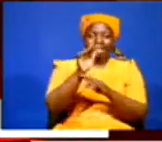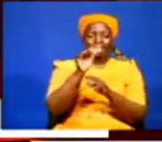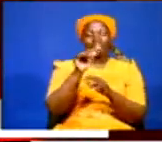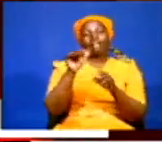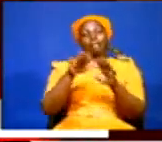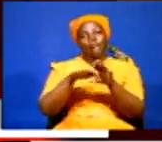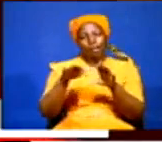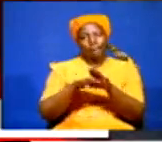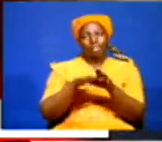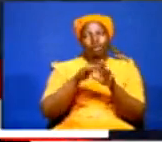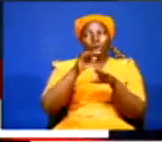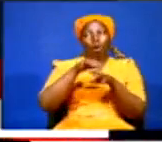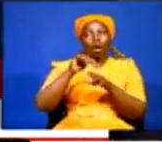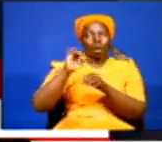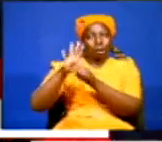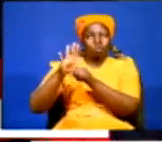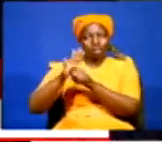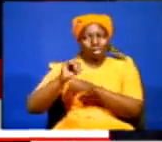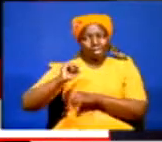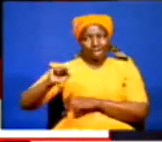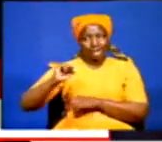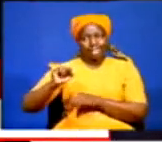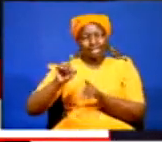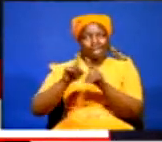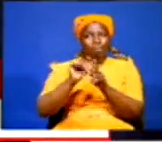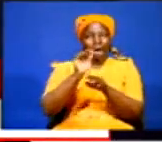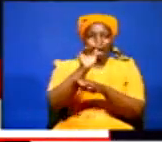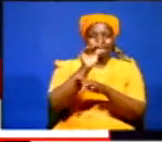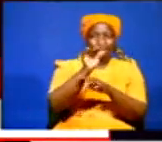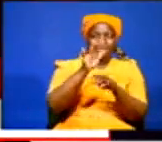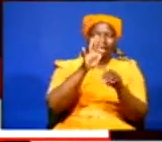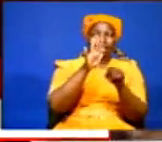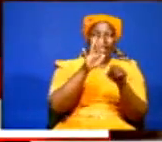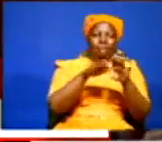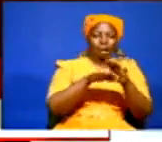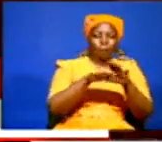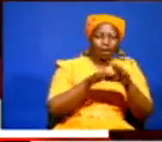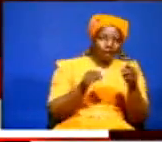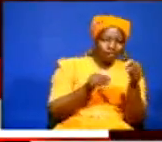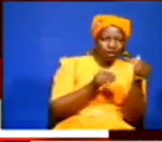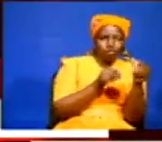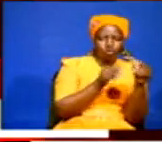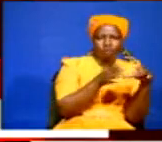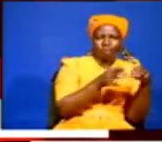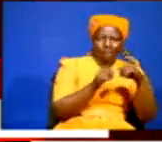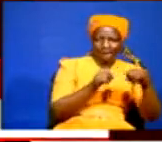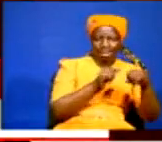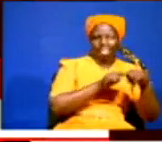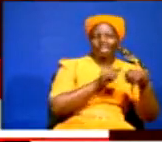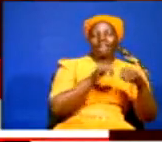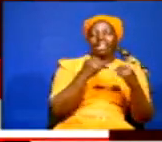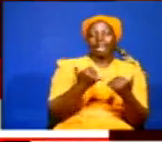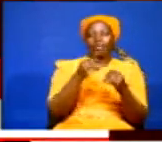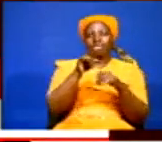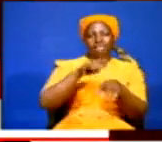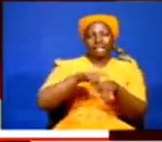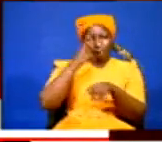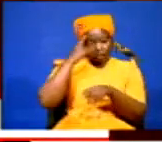the majority side, and request members on the minority side that this is the time for us to join